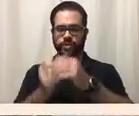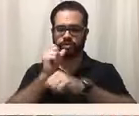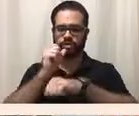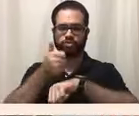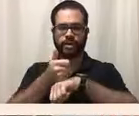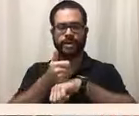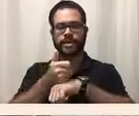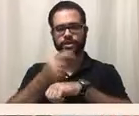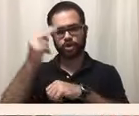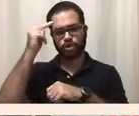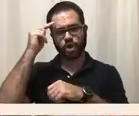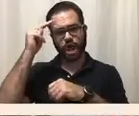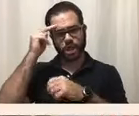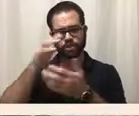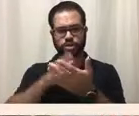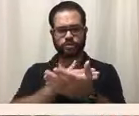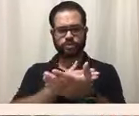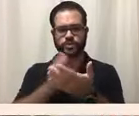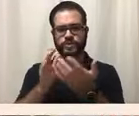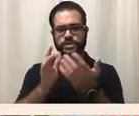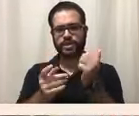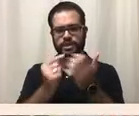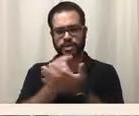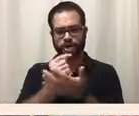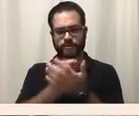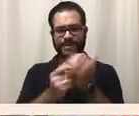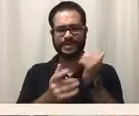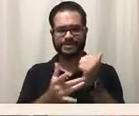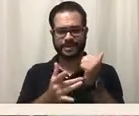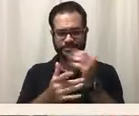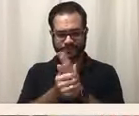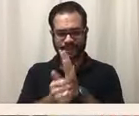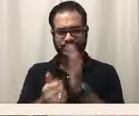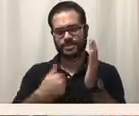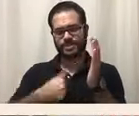therapy techniques that we use today.